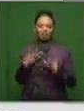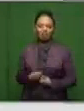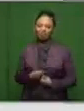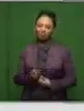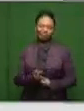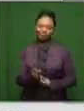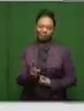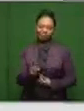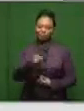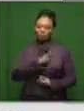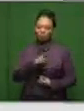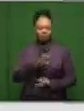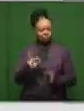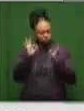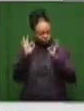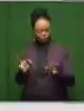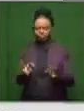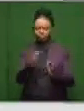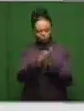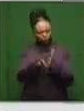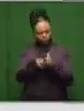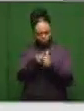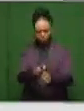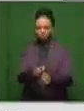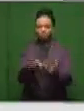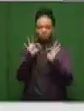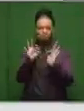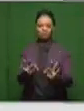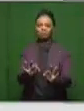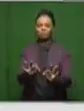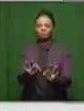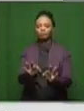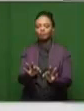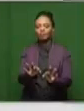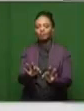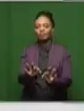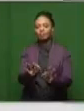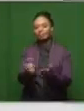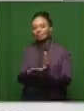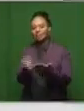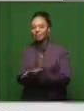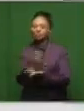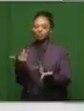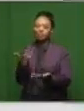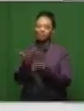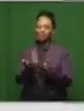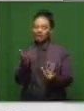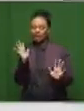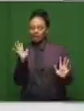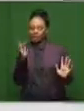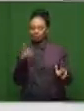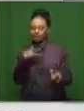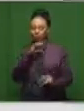that is well characterized and there will always be you know lack of confidence in vaccines from other